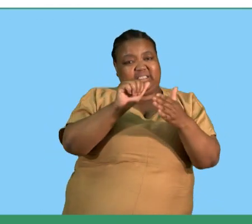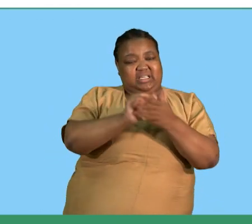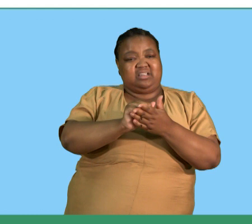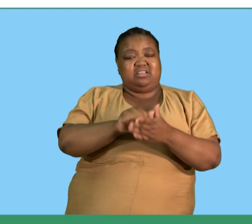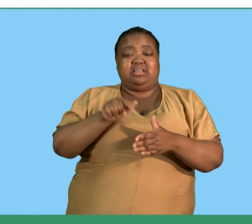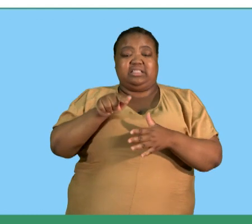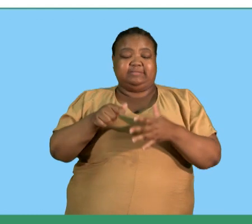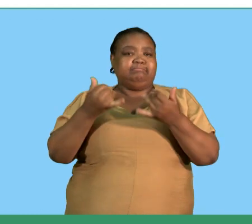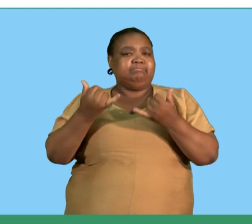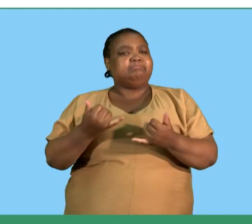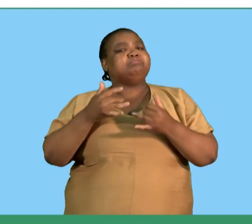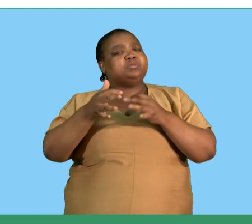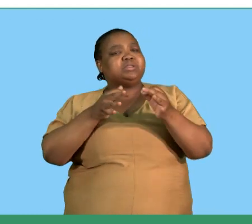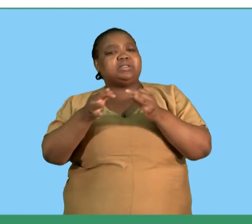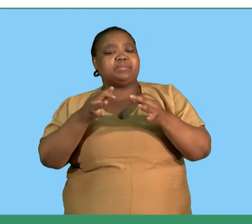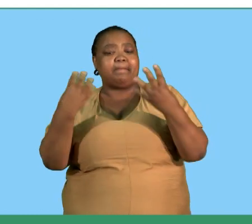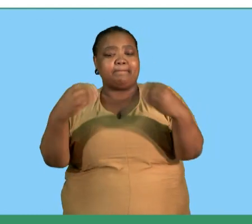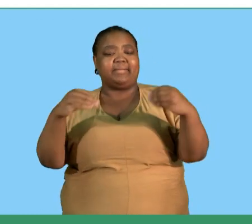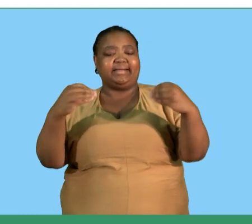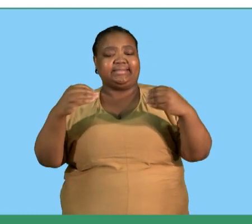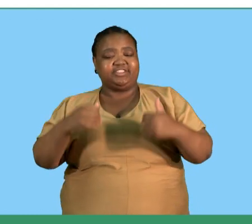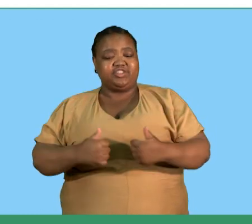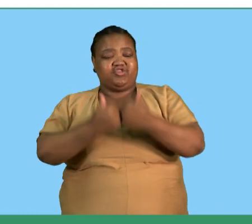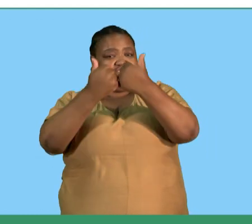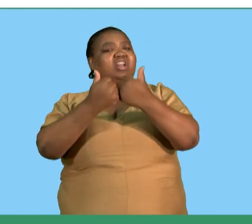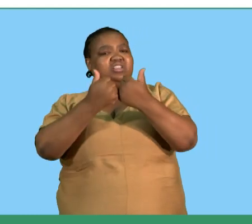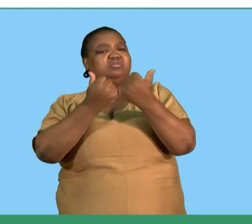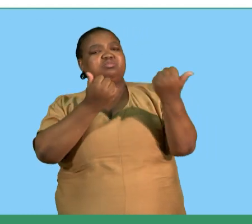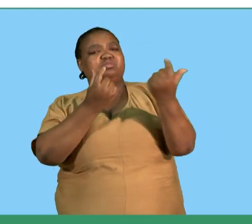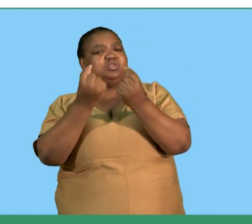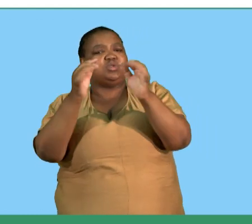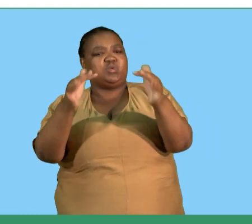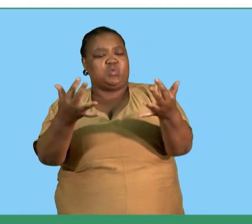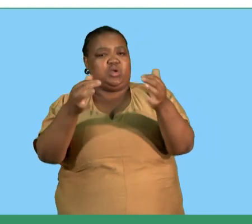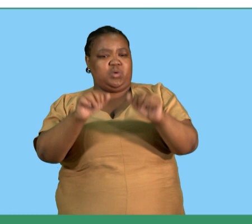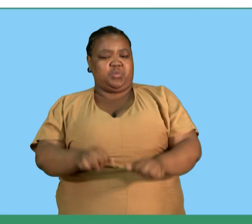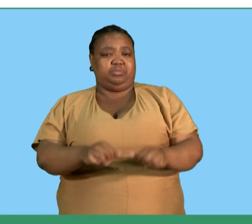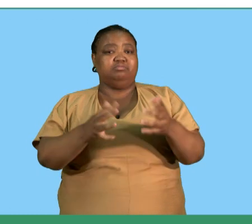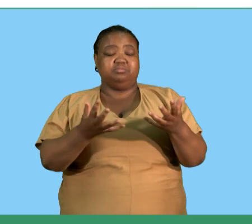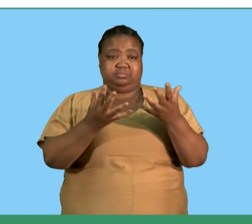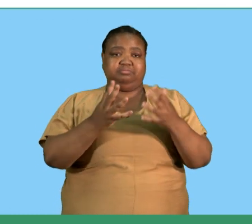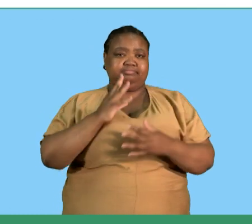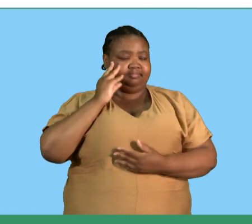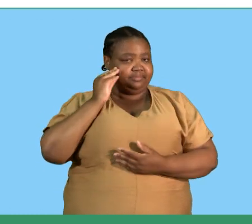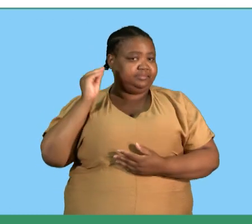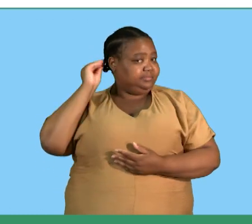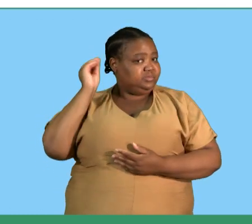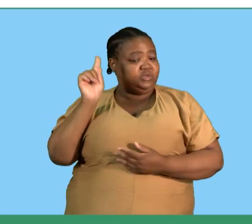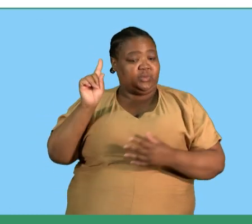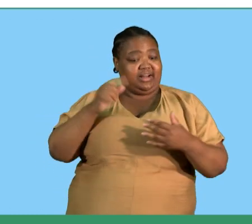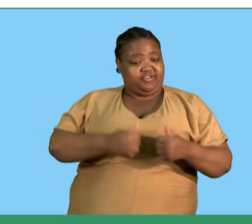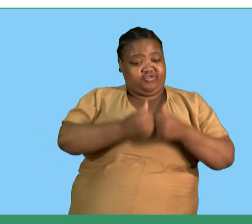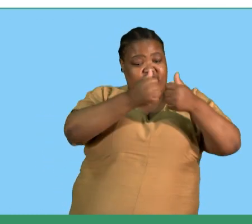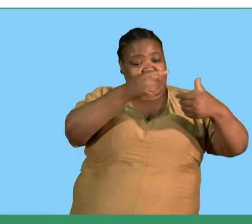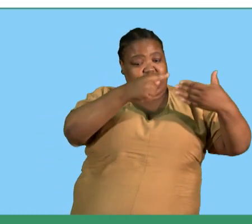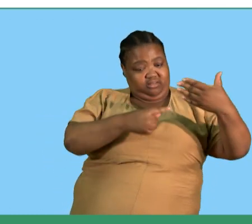pose challenges to the business practice. And what else do we know? For every challenge, there should be a strategy. So we